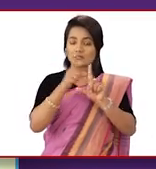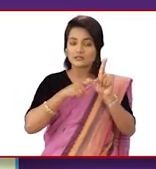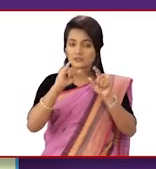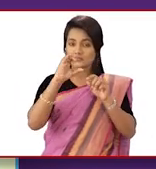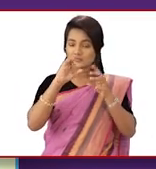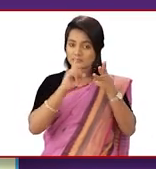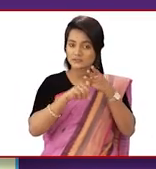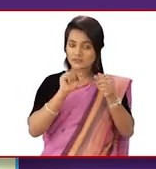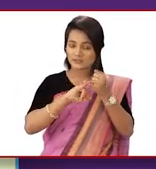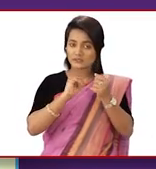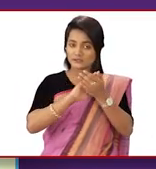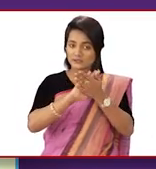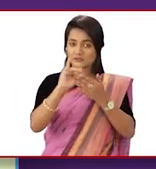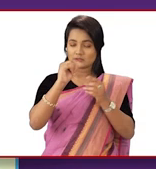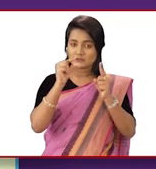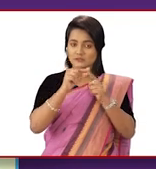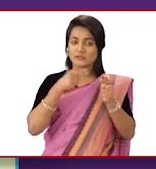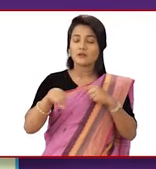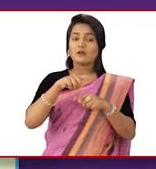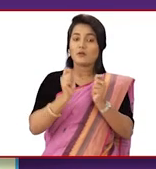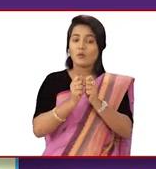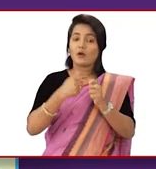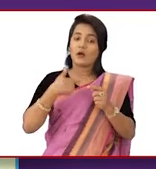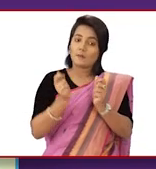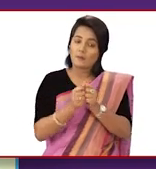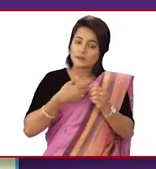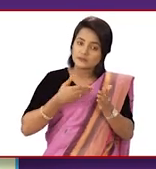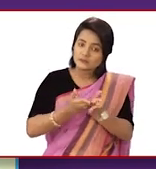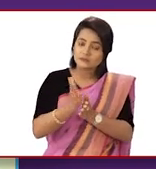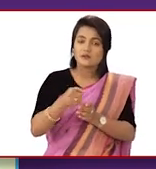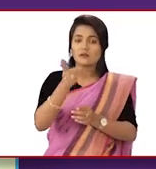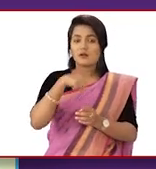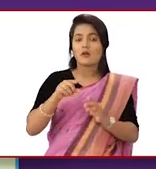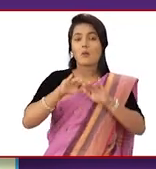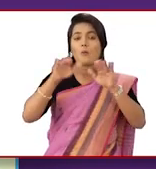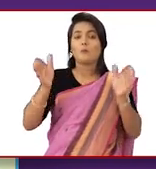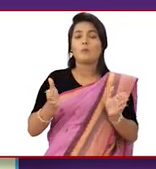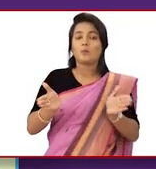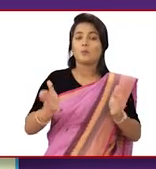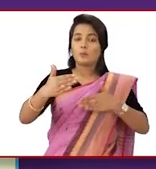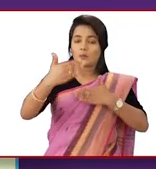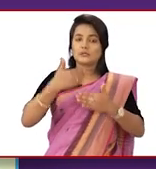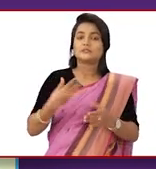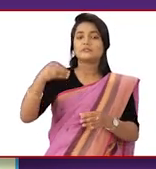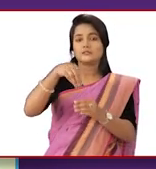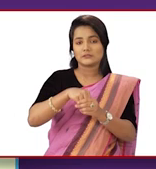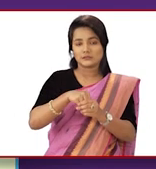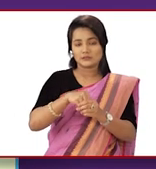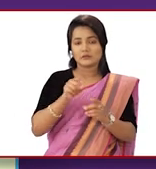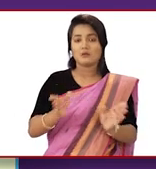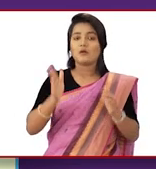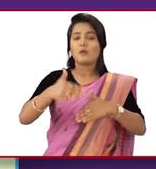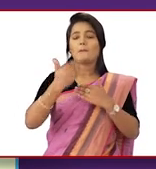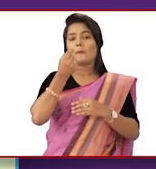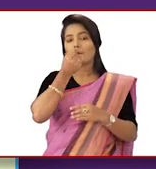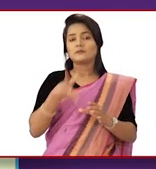let me be. They let me be who I was. They let me do my thing. They didn't put me in a box. You know what I mean? They didn't put me in a box of a